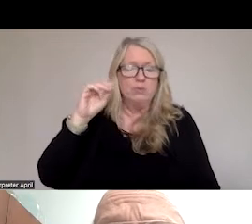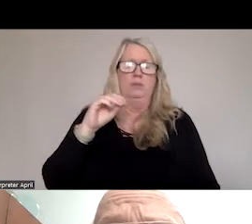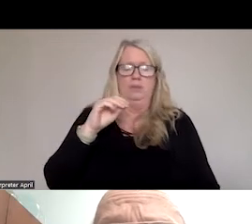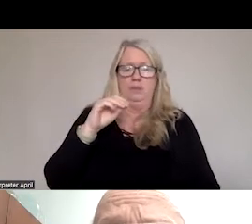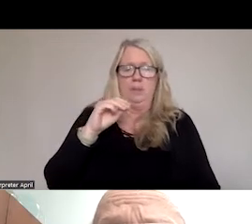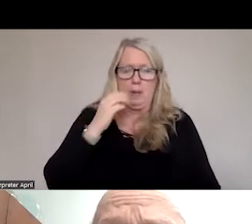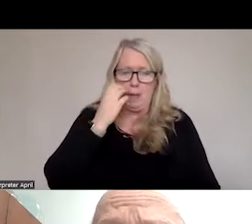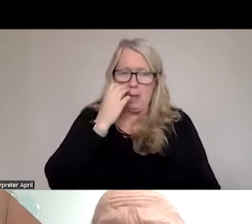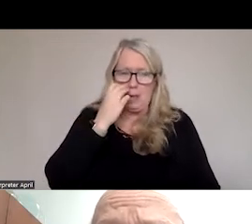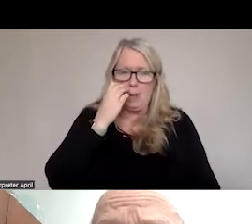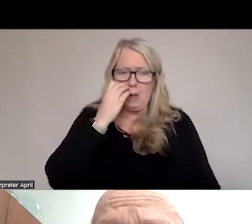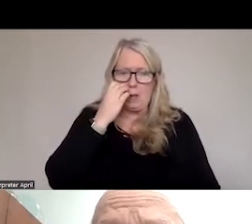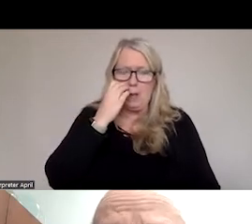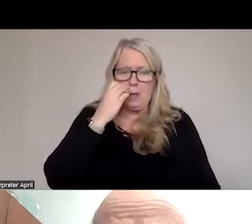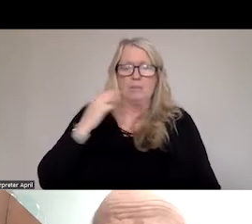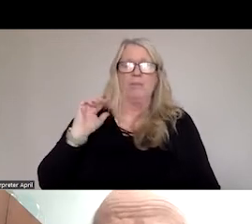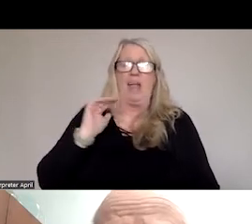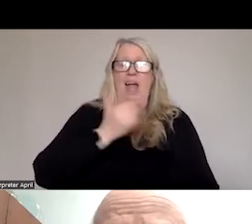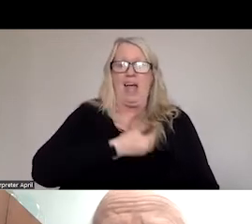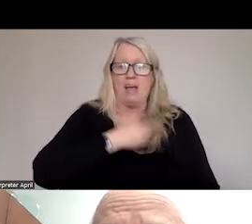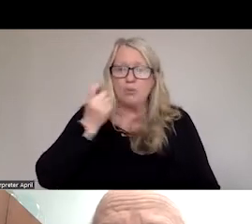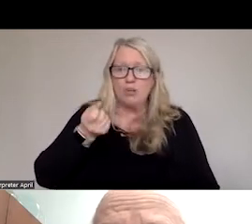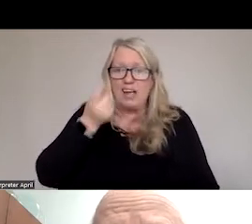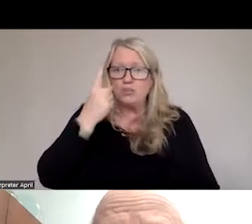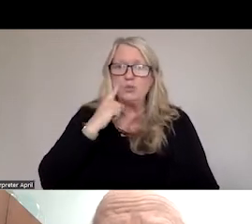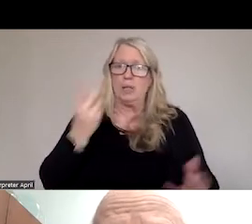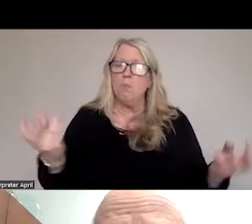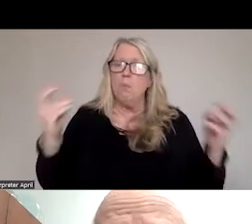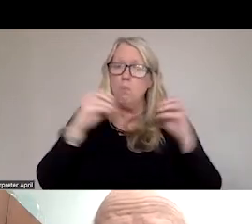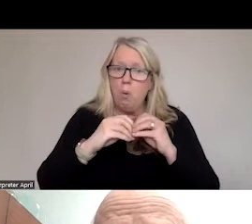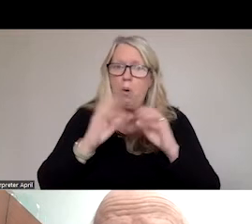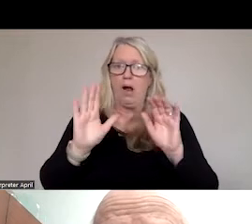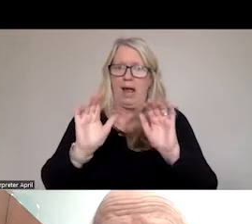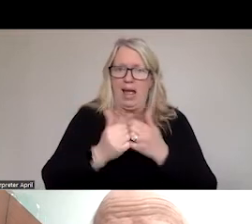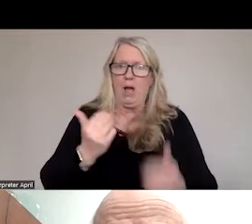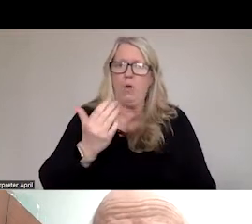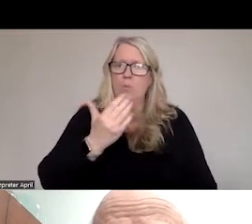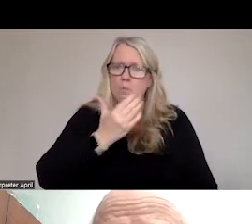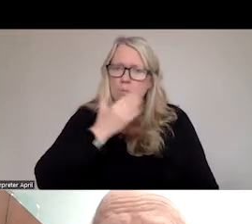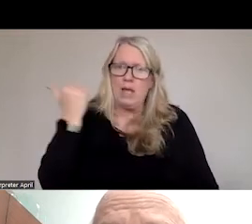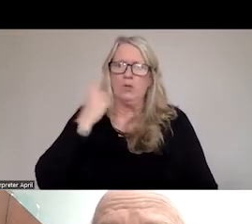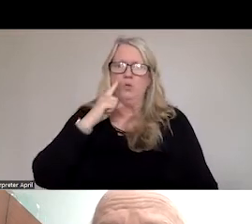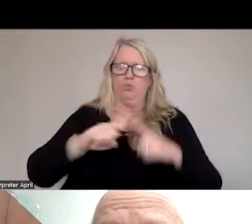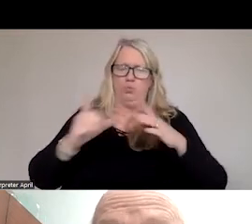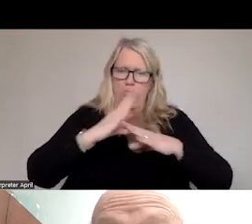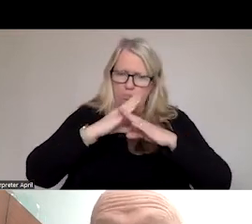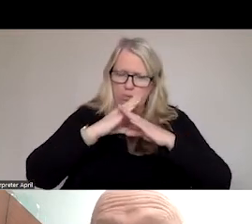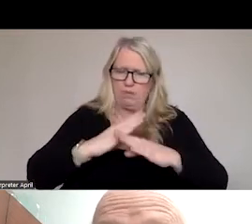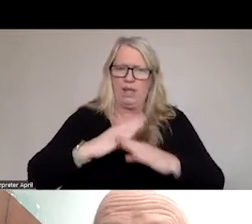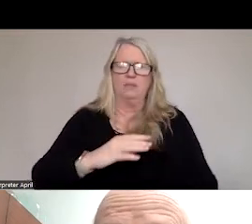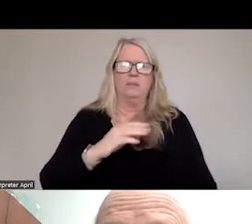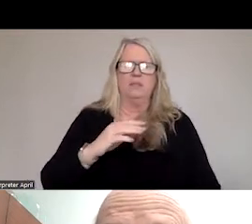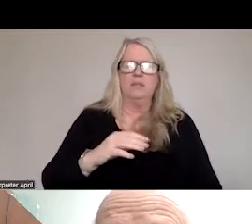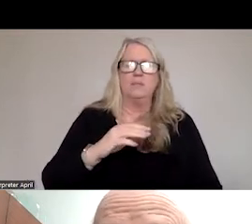So our understanding more how to better prevent those tragic deaths,